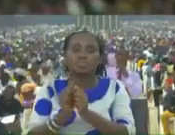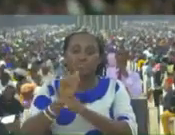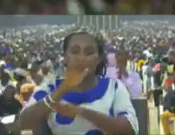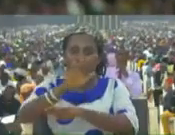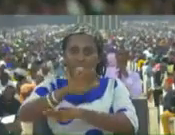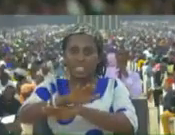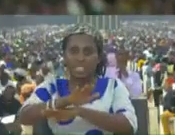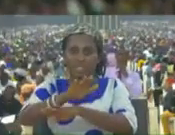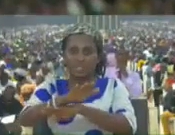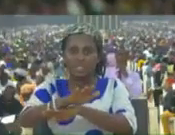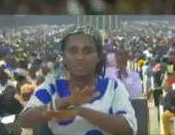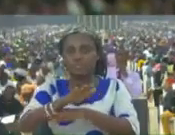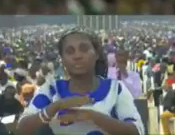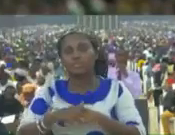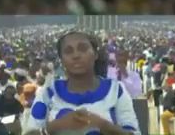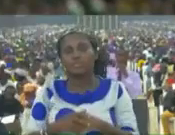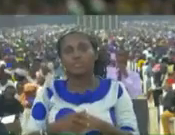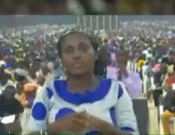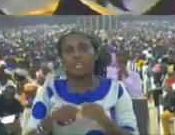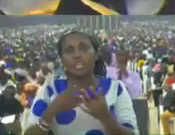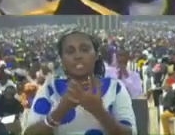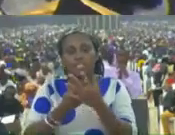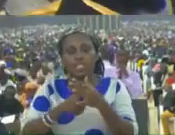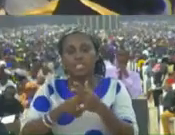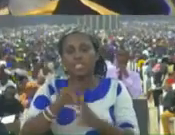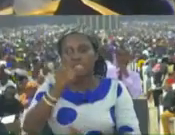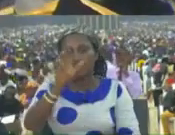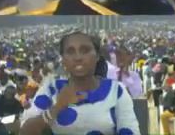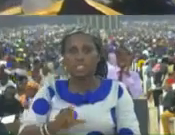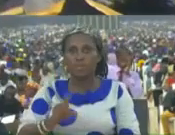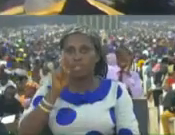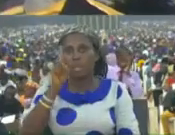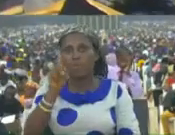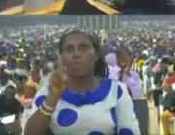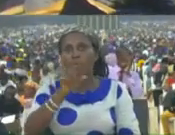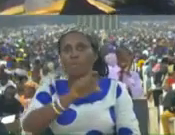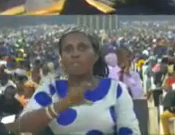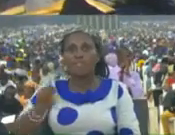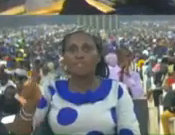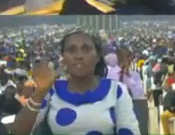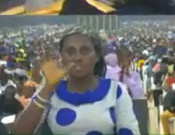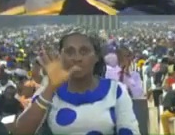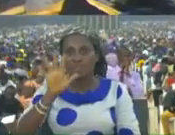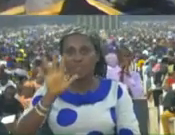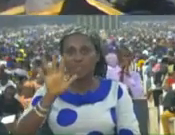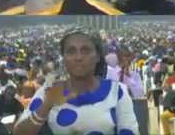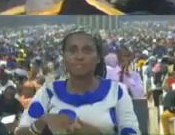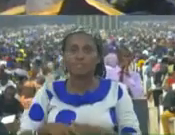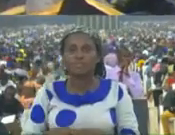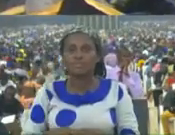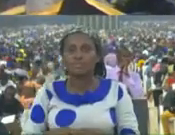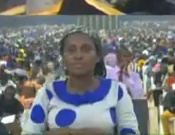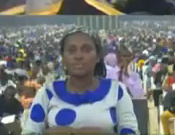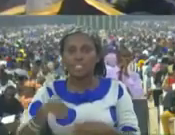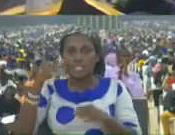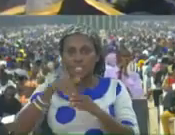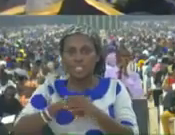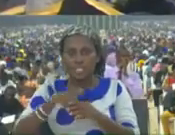evening. Genesis chapter 1, verse 5. Genesis 1, verse 5. In the